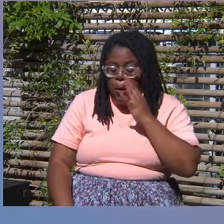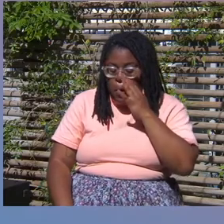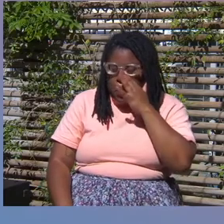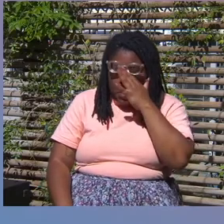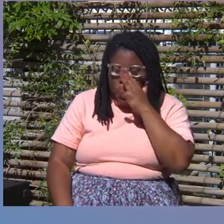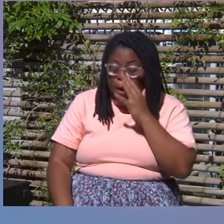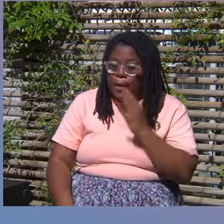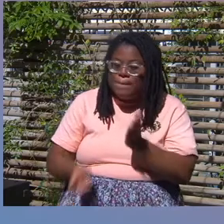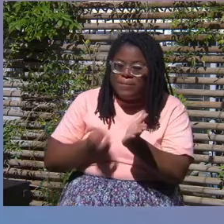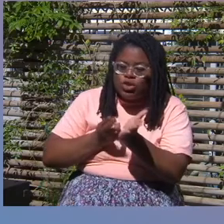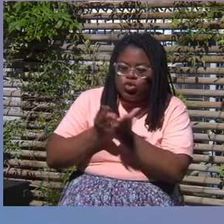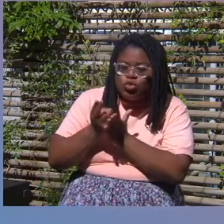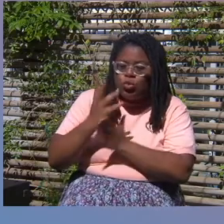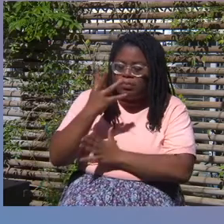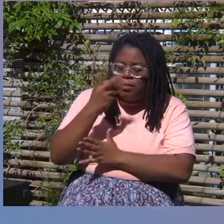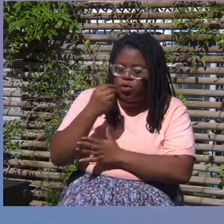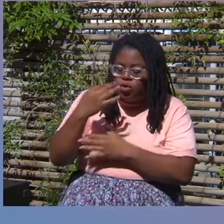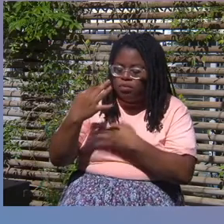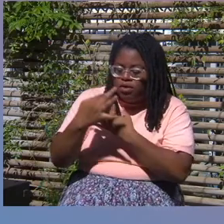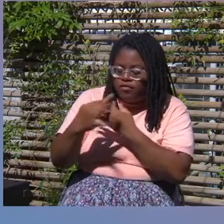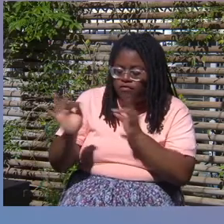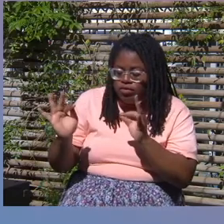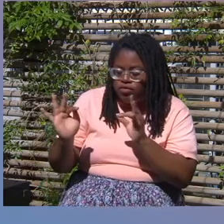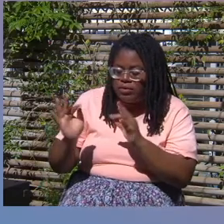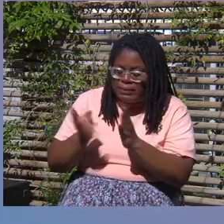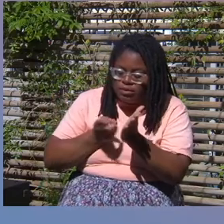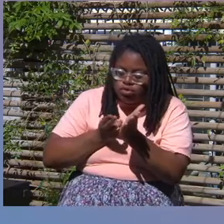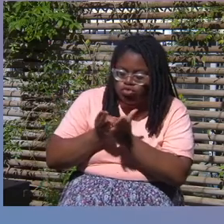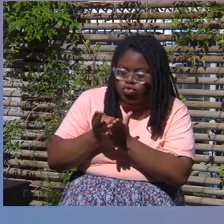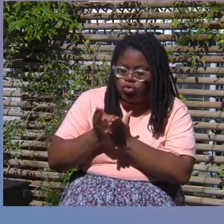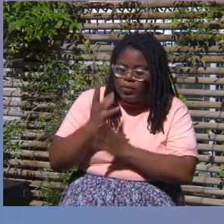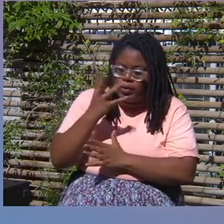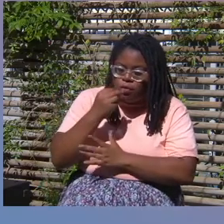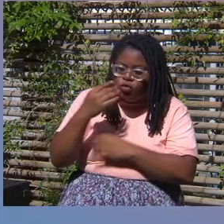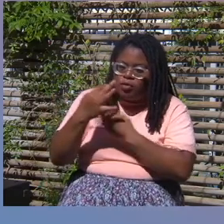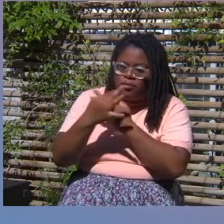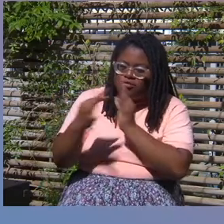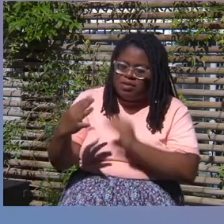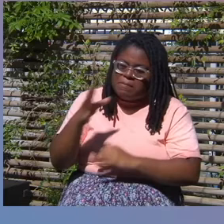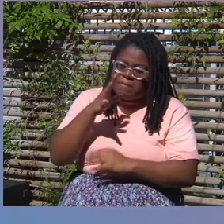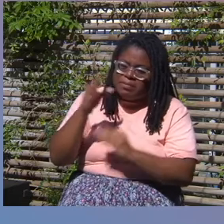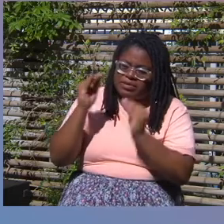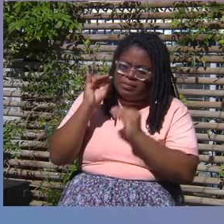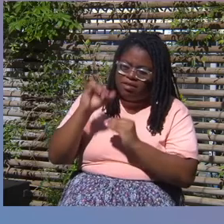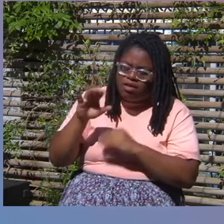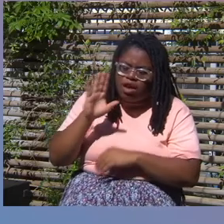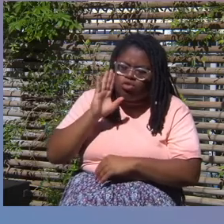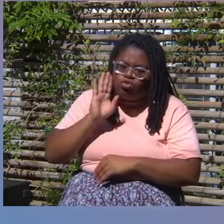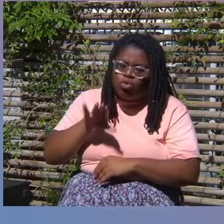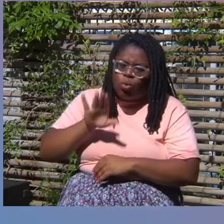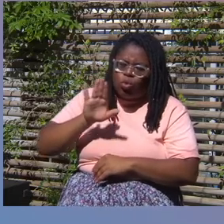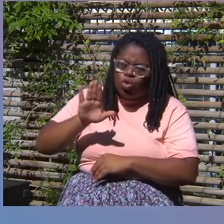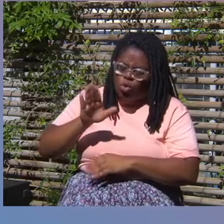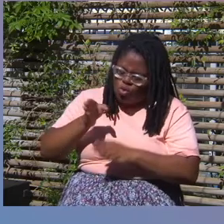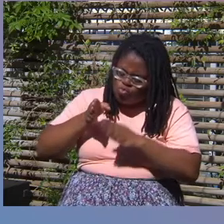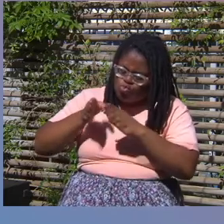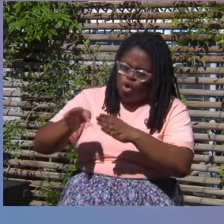be beautiful, be free. Ooh. Be true, be beautiful, be free. Know your own world of